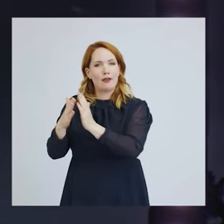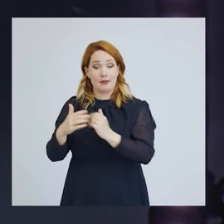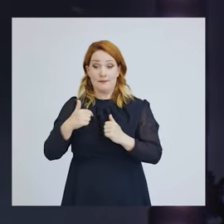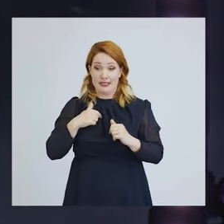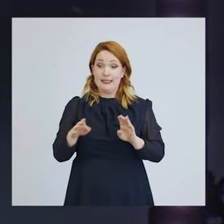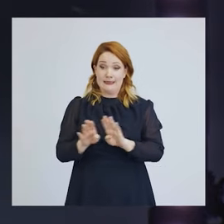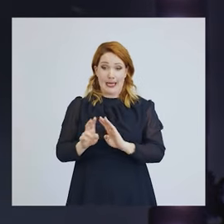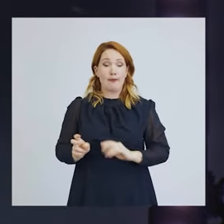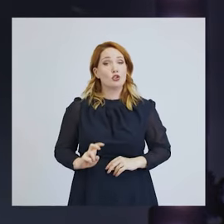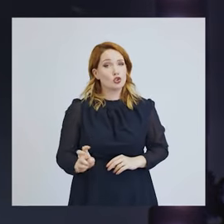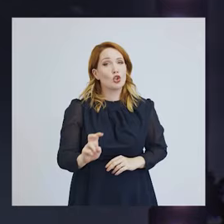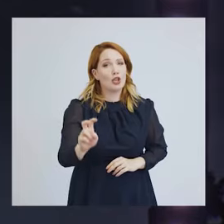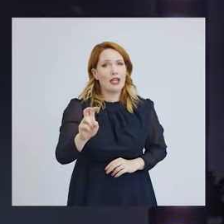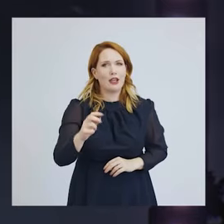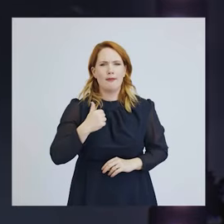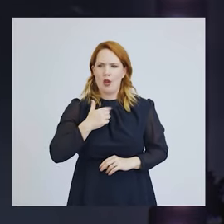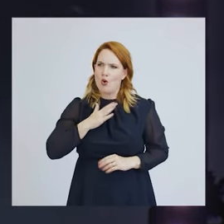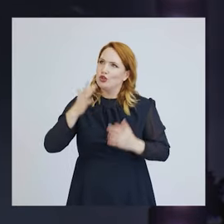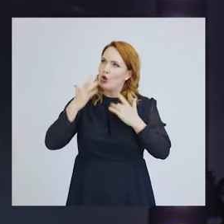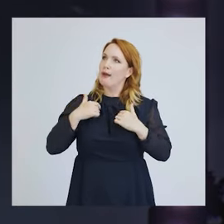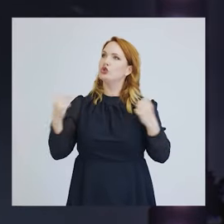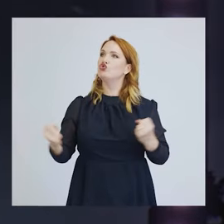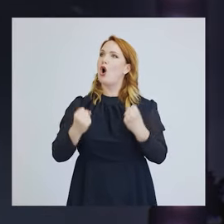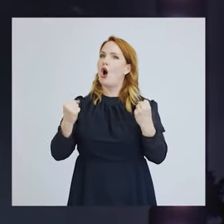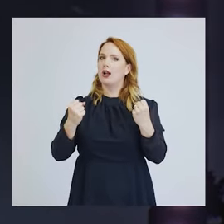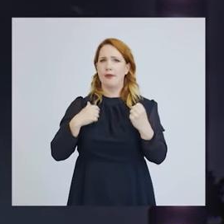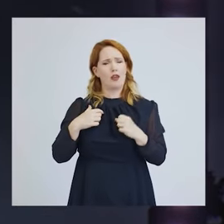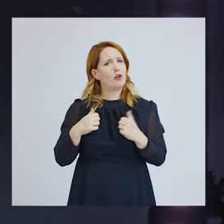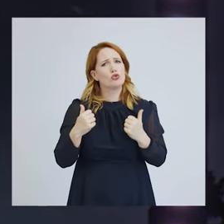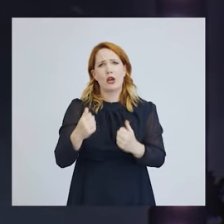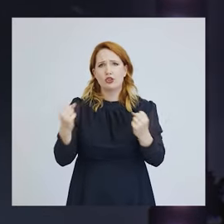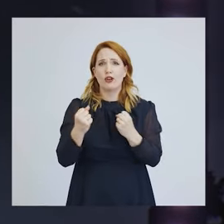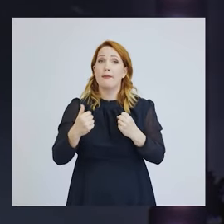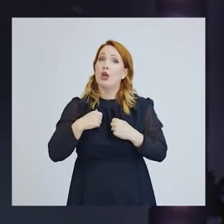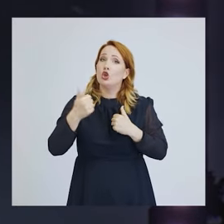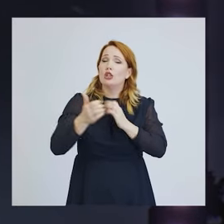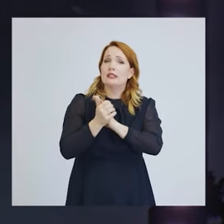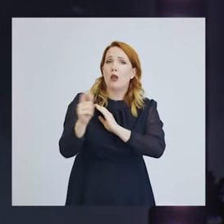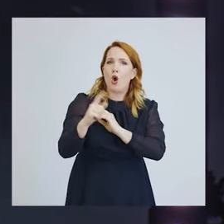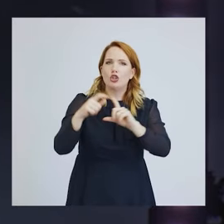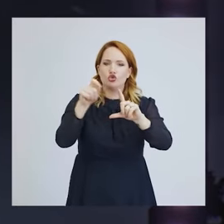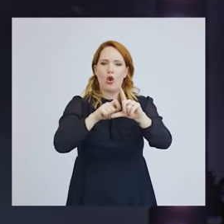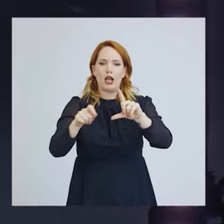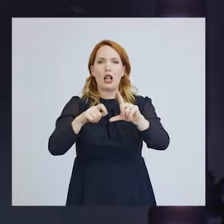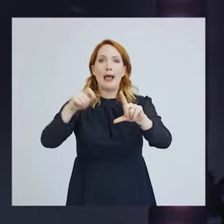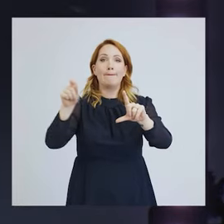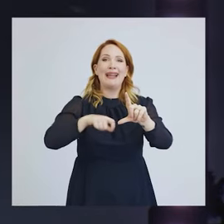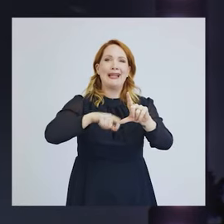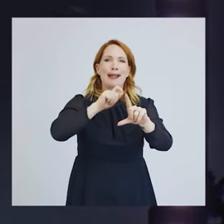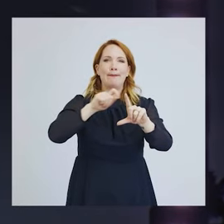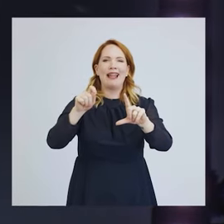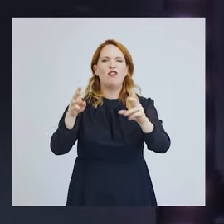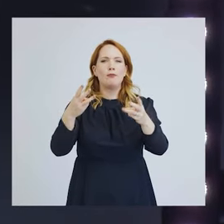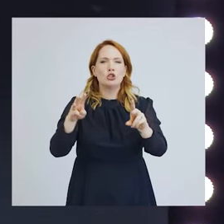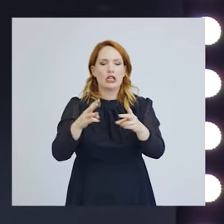to him with his weakness. And I had to go on this massive journey for myself because I've always wanted to show my strengths. And I have incredible strengths as well. I'm